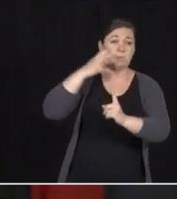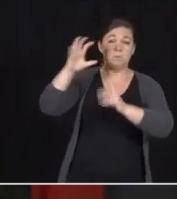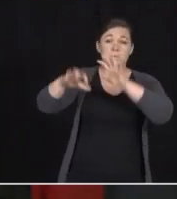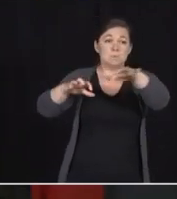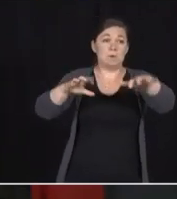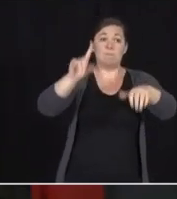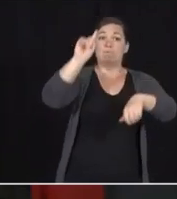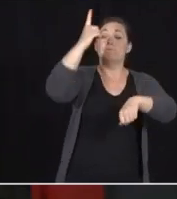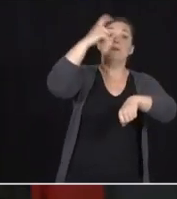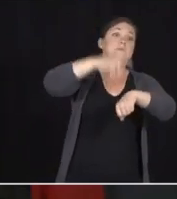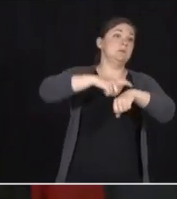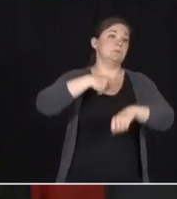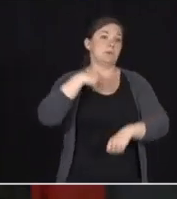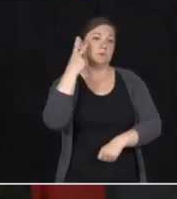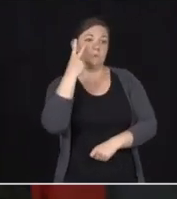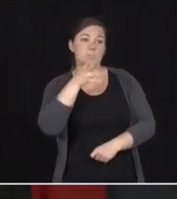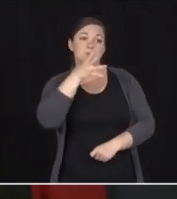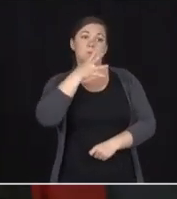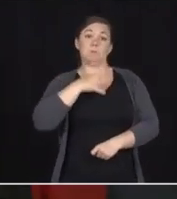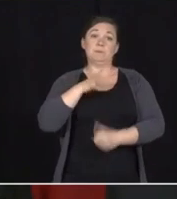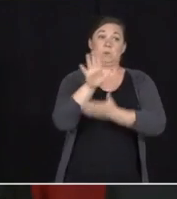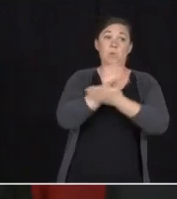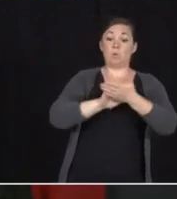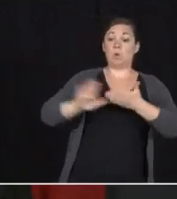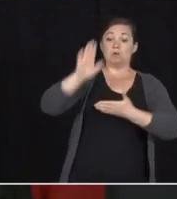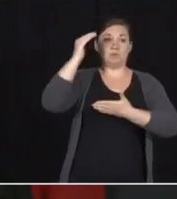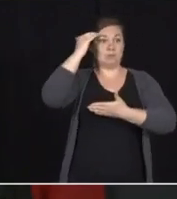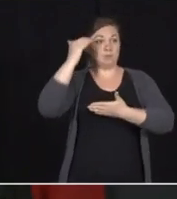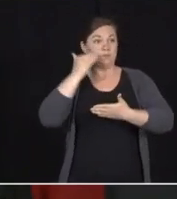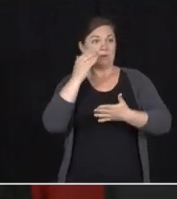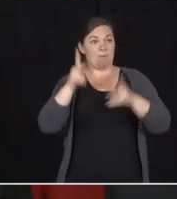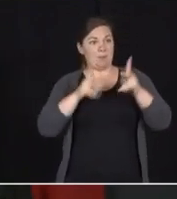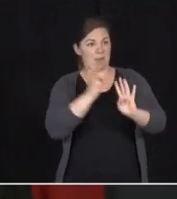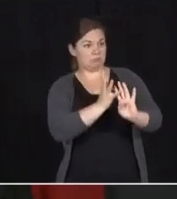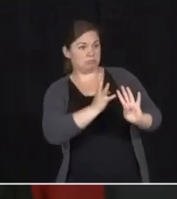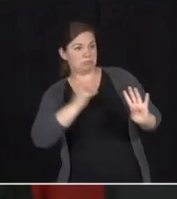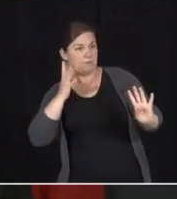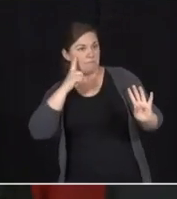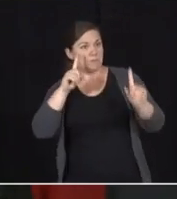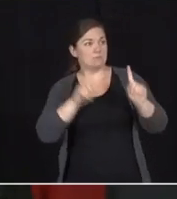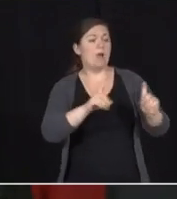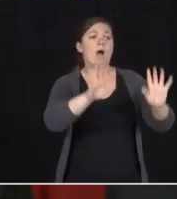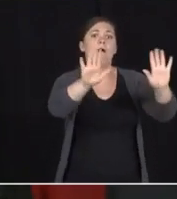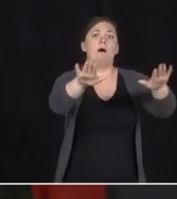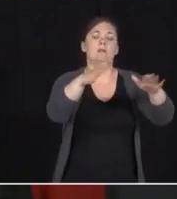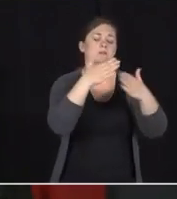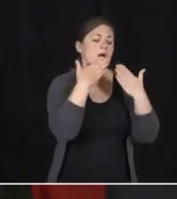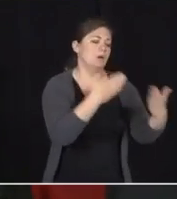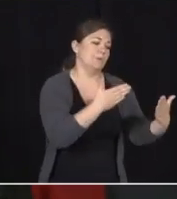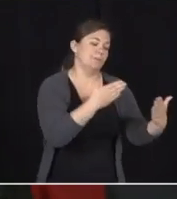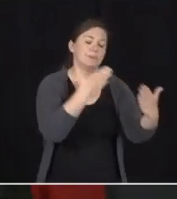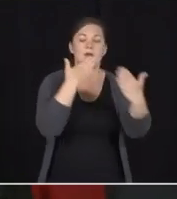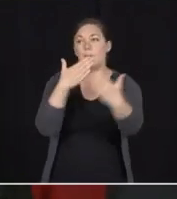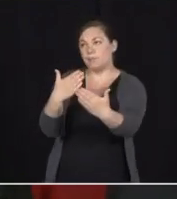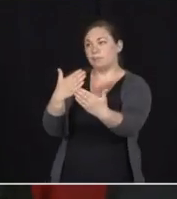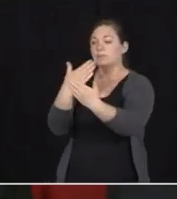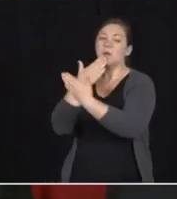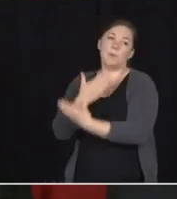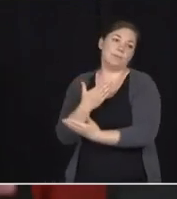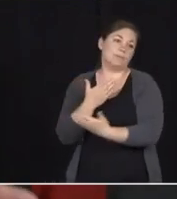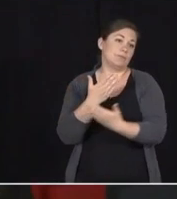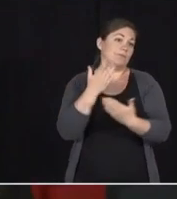time at Women's College, I just got to thank the people of Ontario. Thank you so much. Because no matter what we do, municipalities